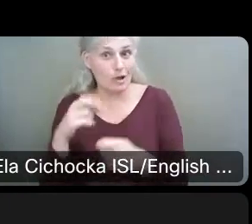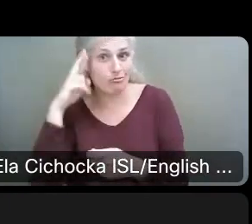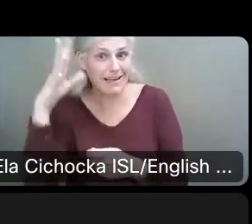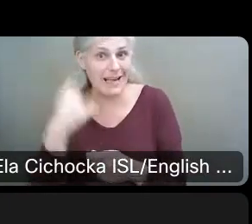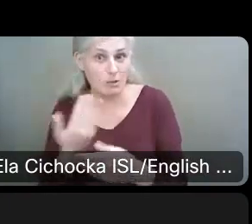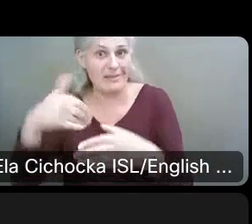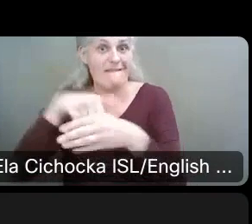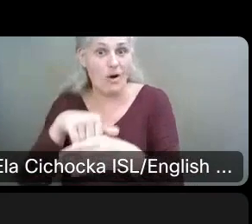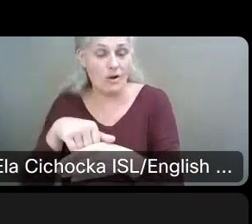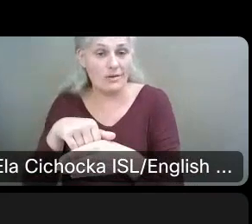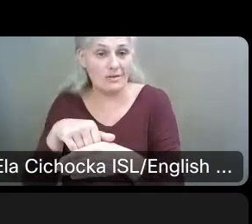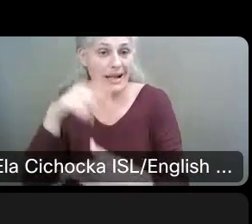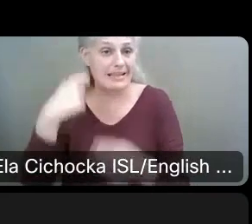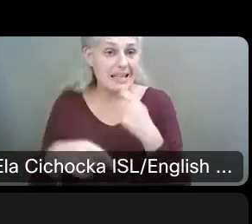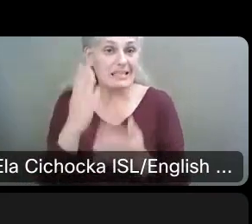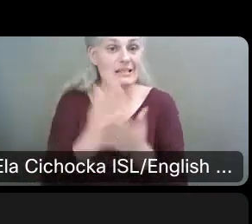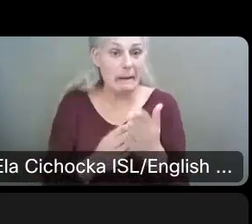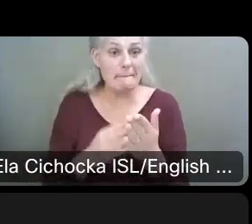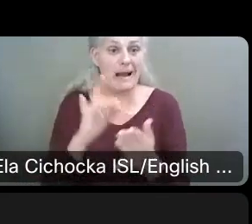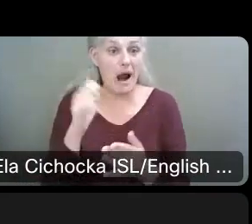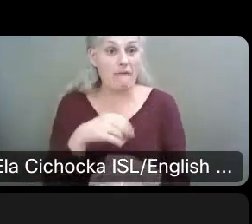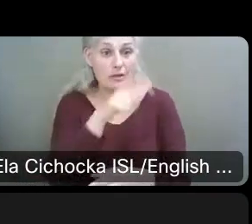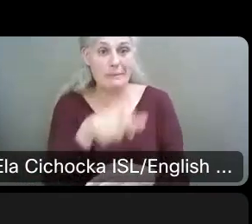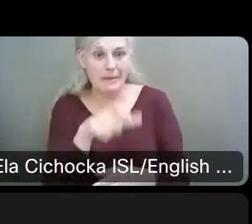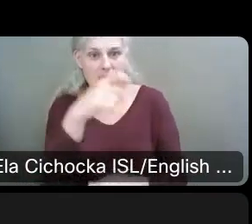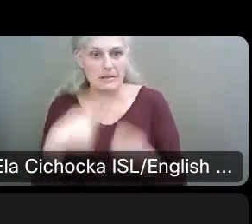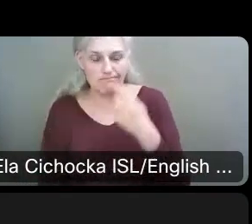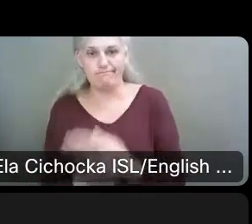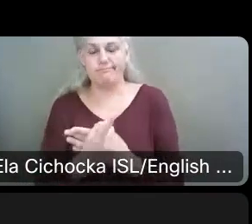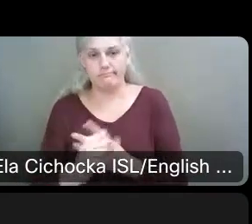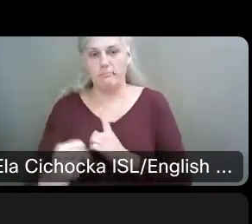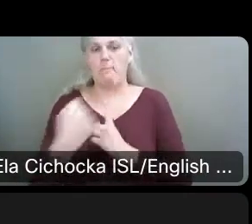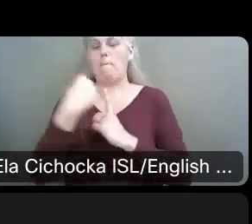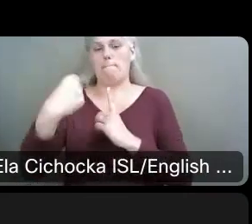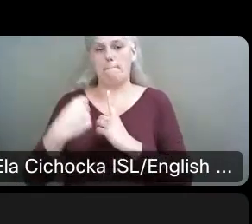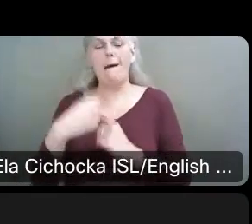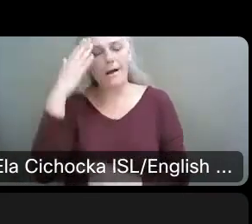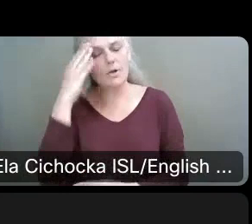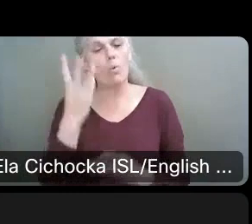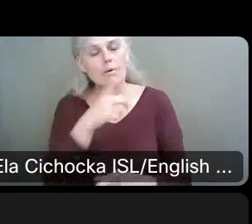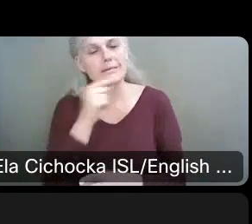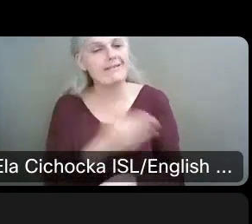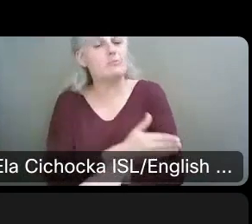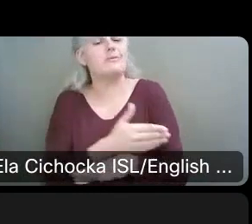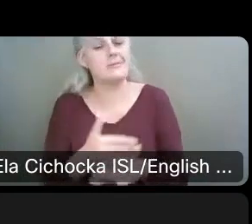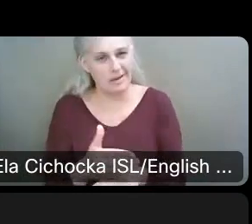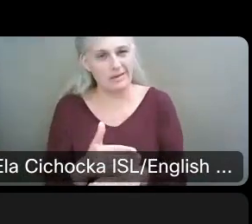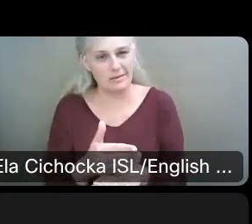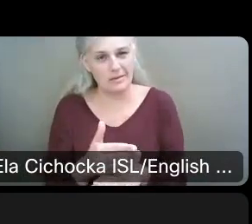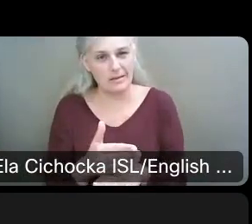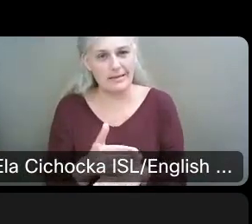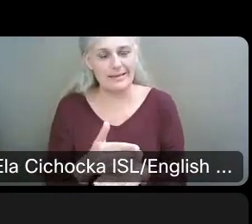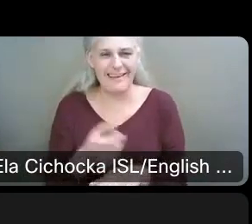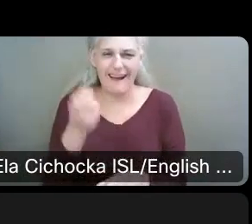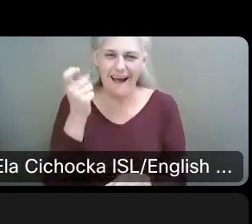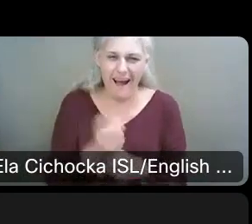harm to a patient. Quite the opposite. And I know, I just want to say from the beginning, you know, that it's so